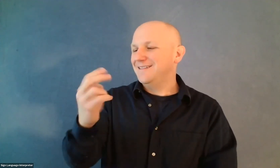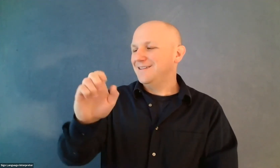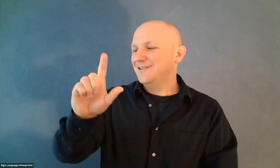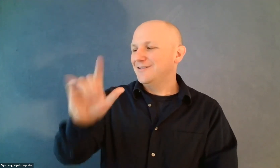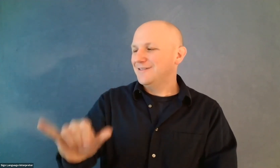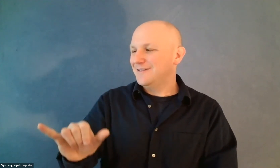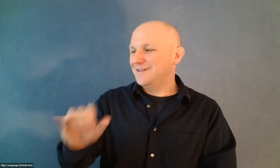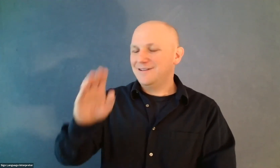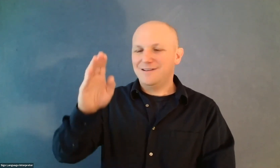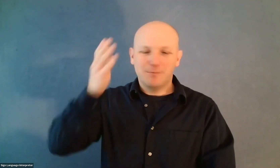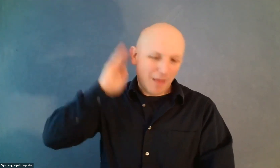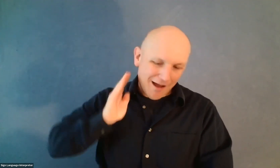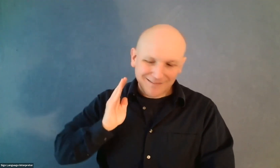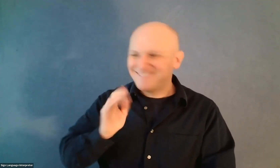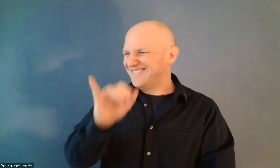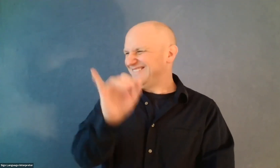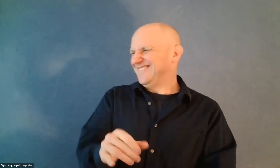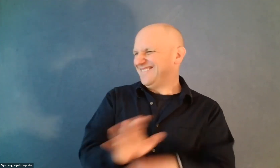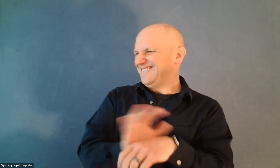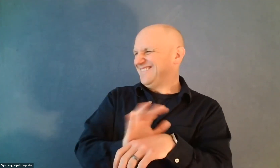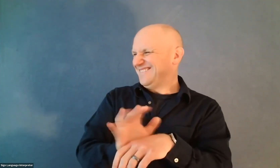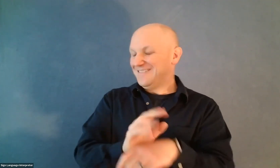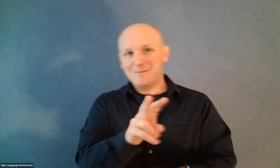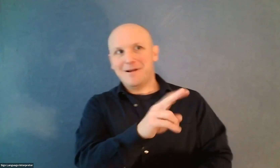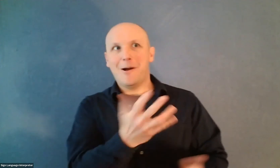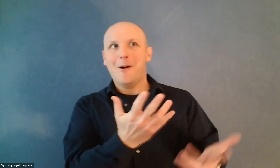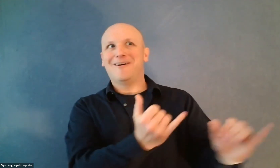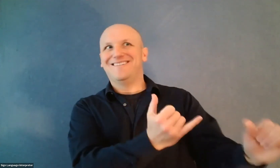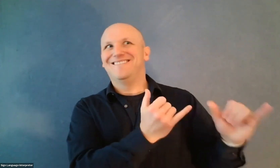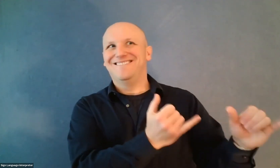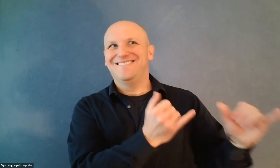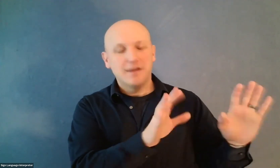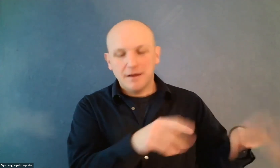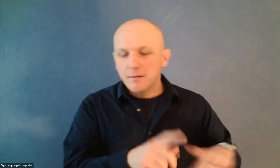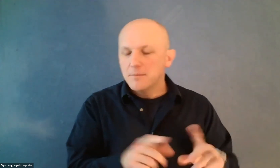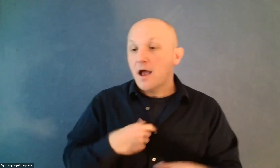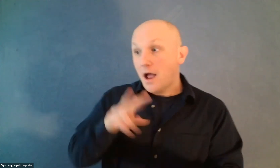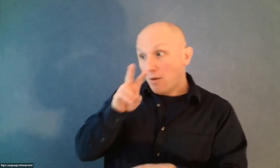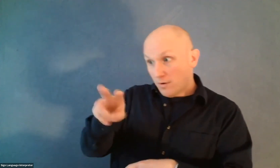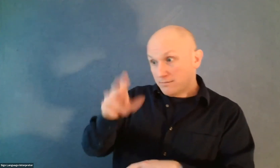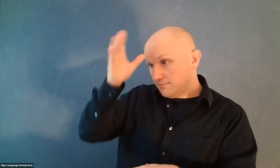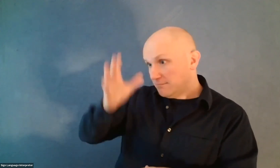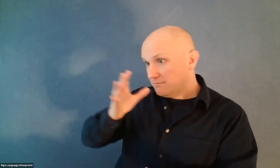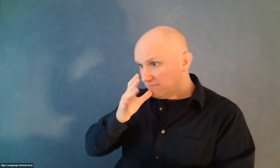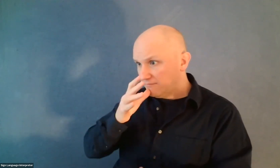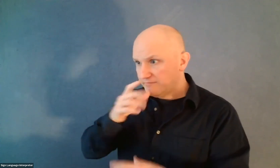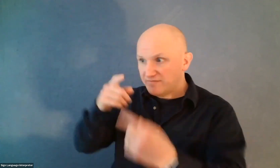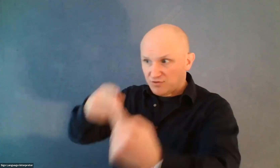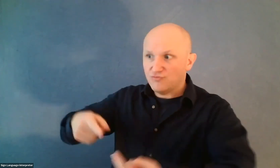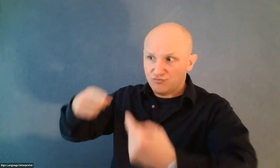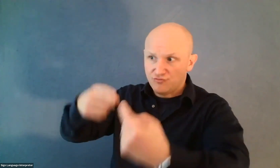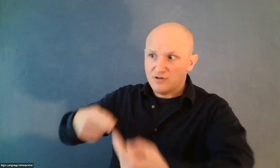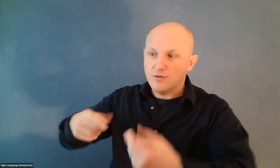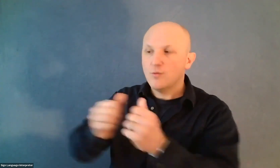more serious note, I grew up watching my parents struggle finding legal representation, specifically within immigration